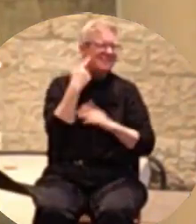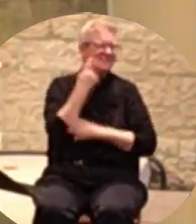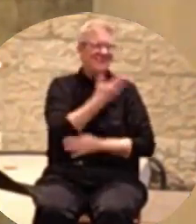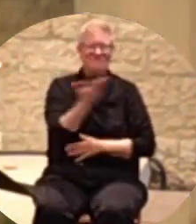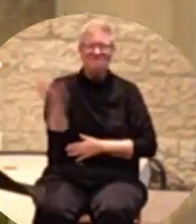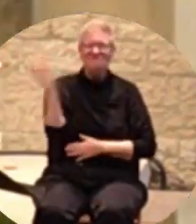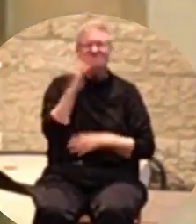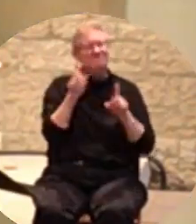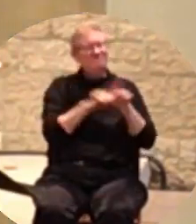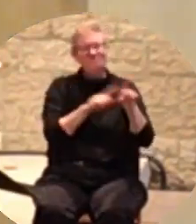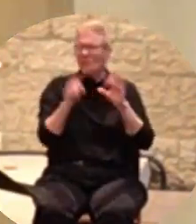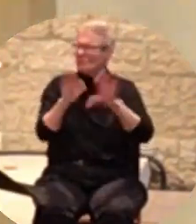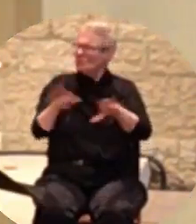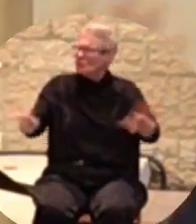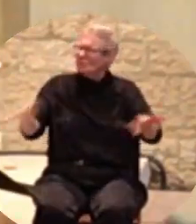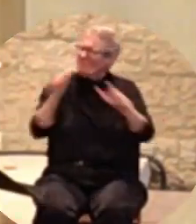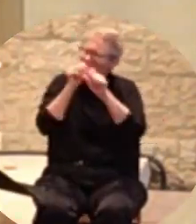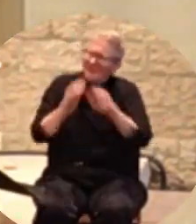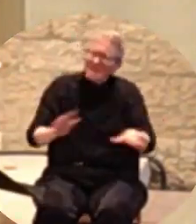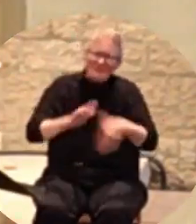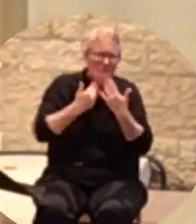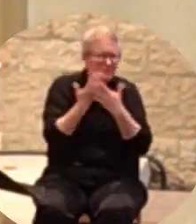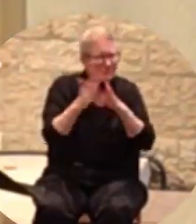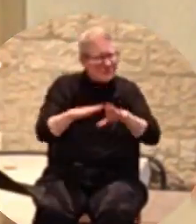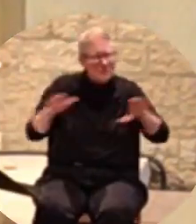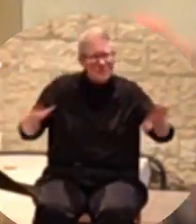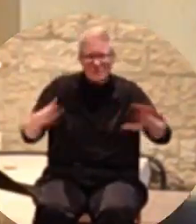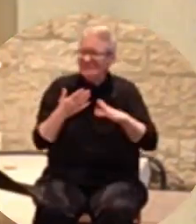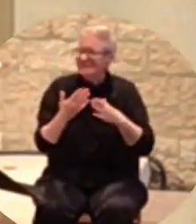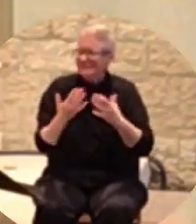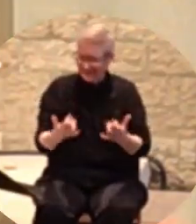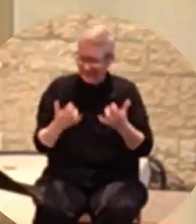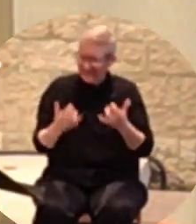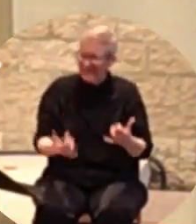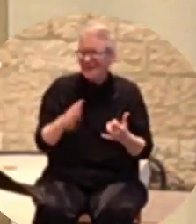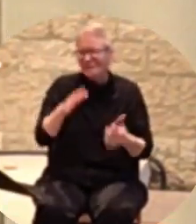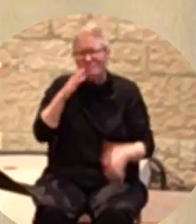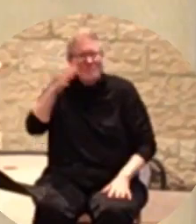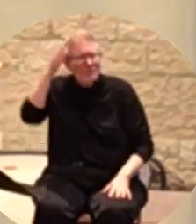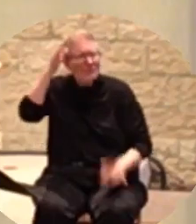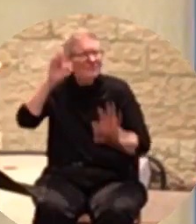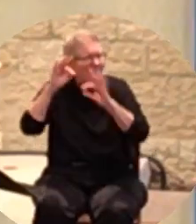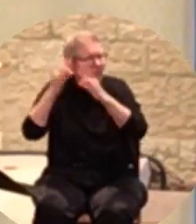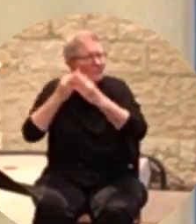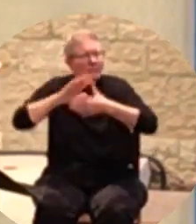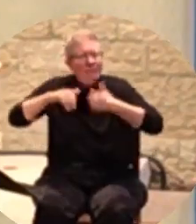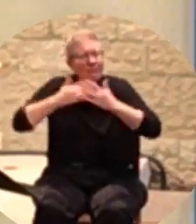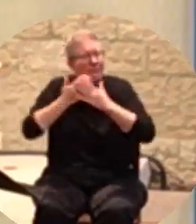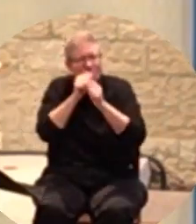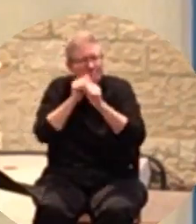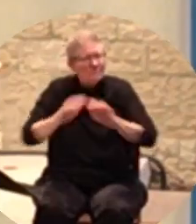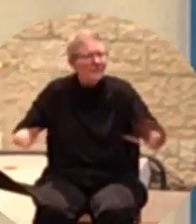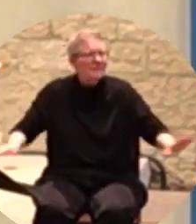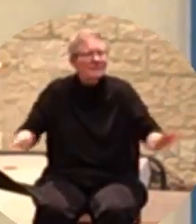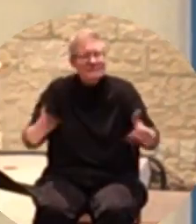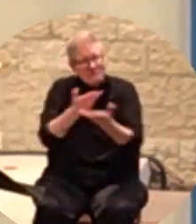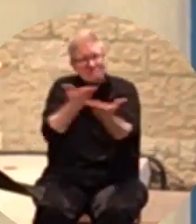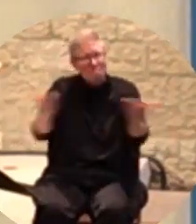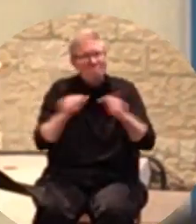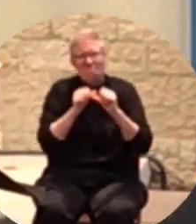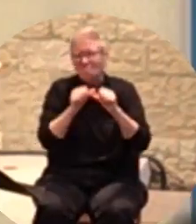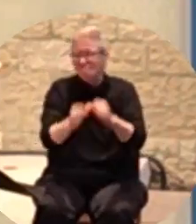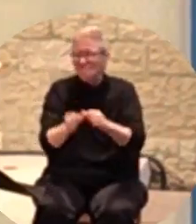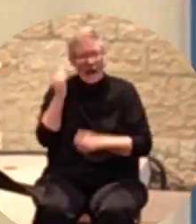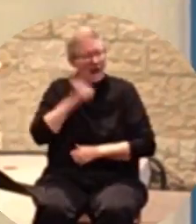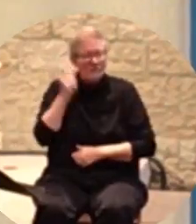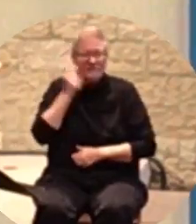our children today. They're not with us, but bless the children of our communities and bless their parents and families as they continue to be resurrected each and every day